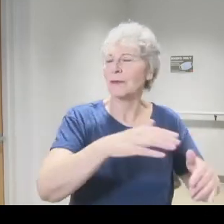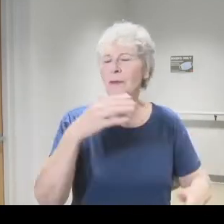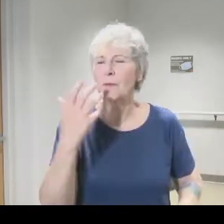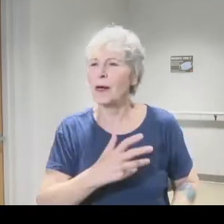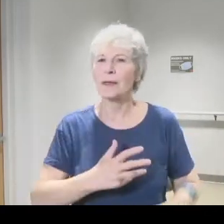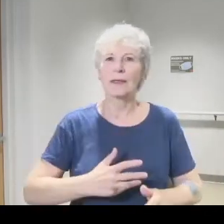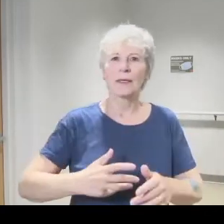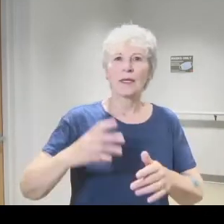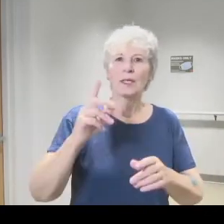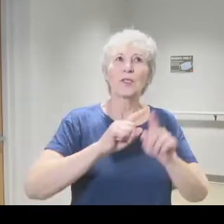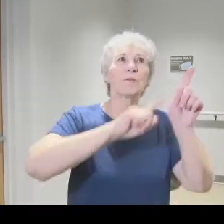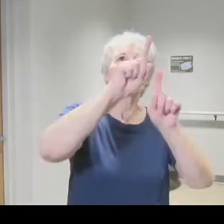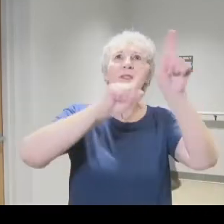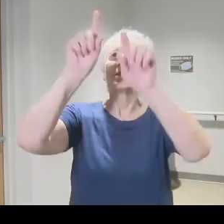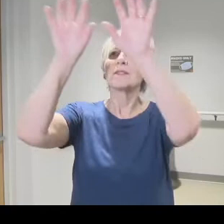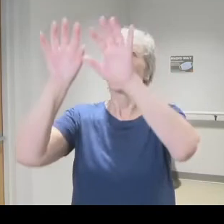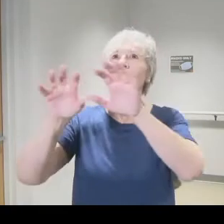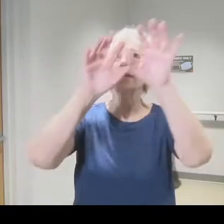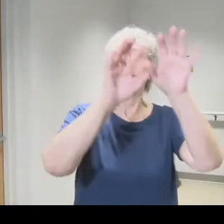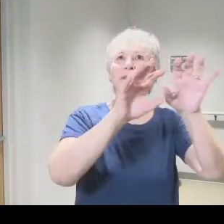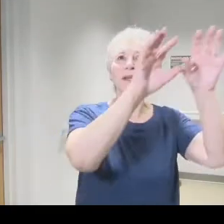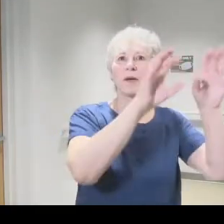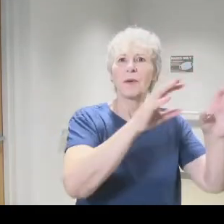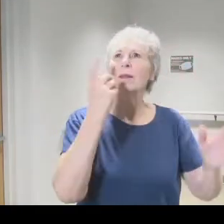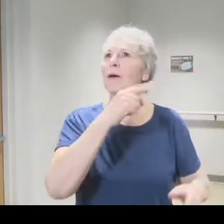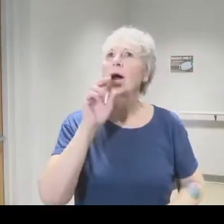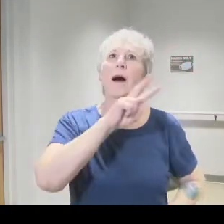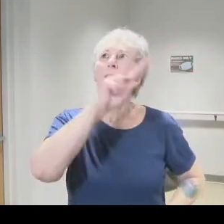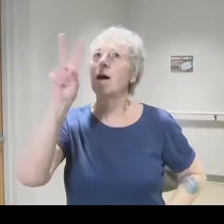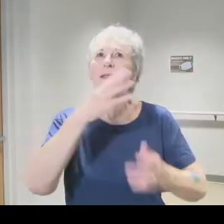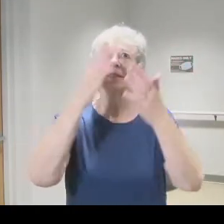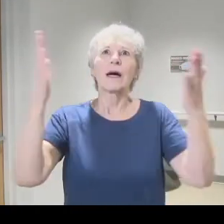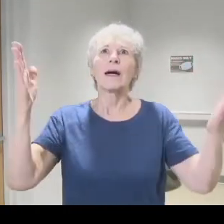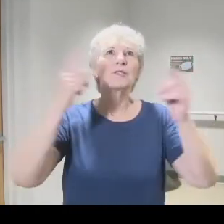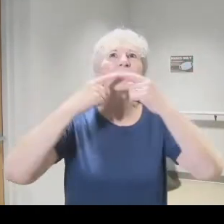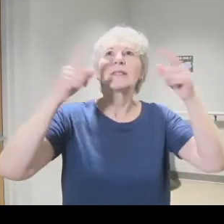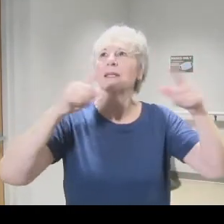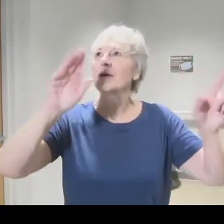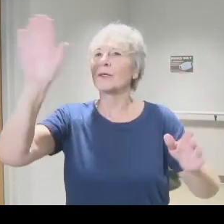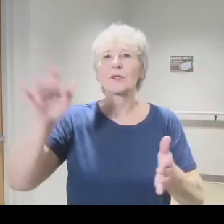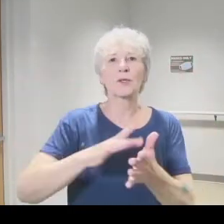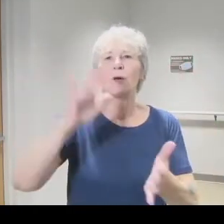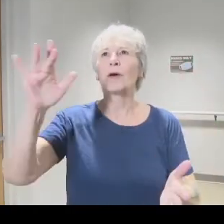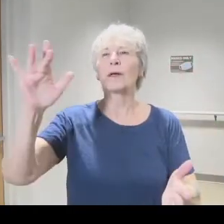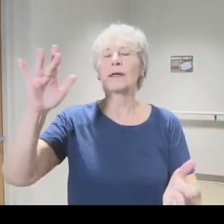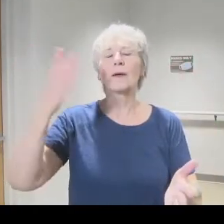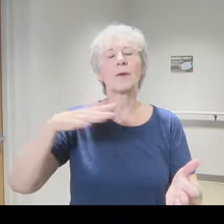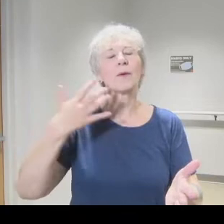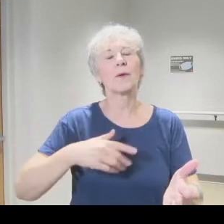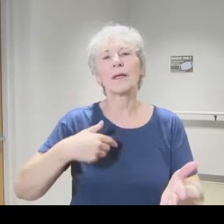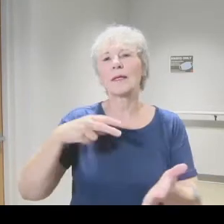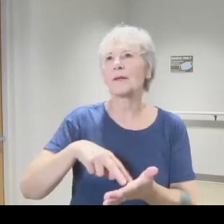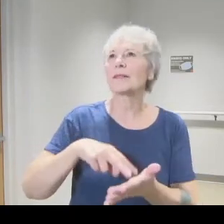How you set the stars in place, and we look at that and we see that the skies are declaring your glory. And we also stand in awe of the fact